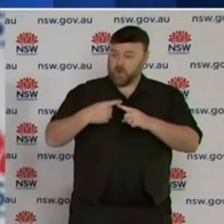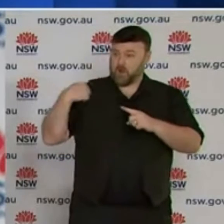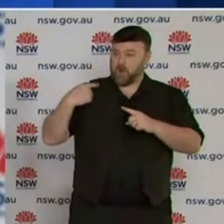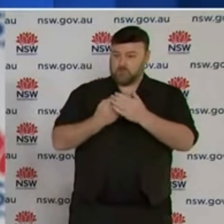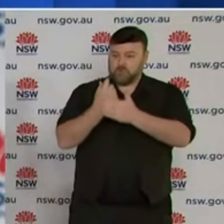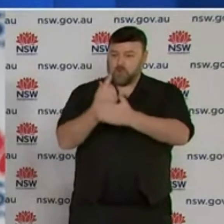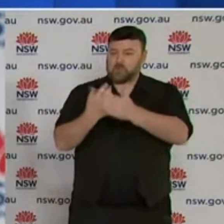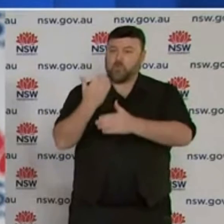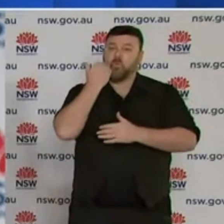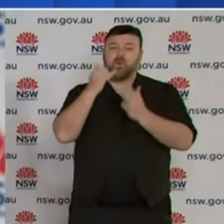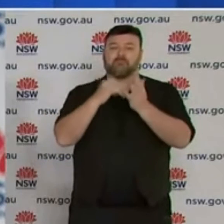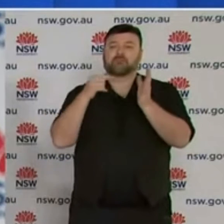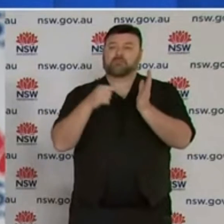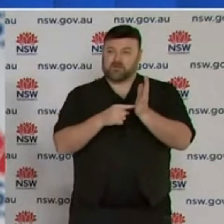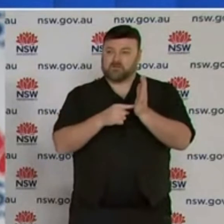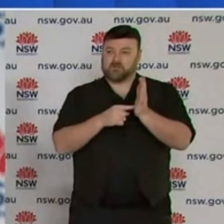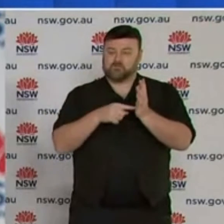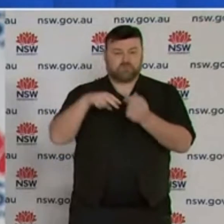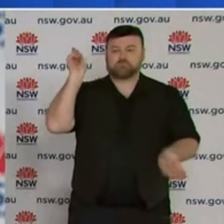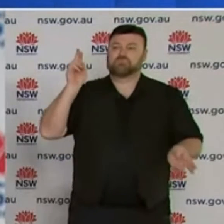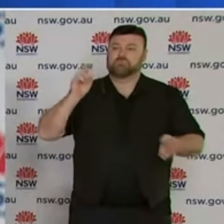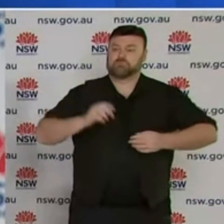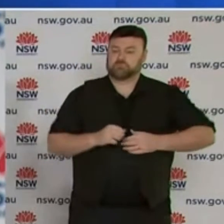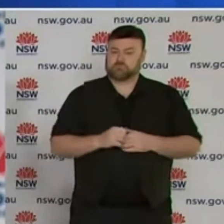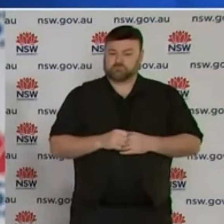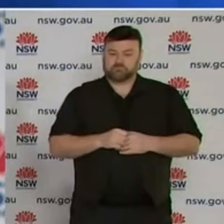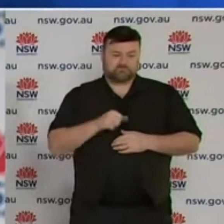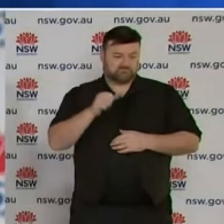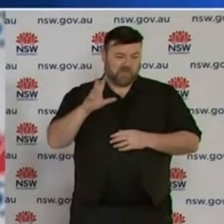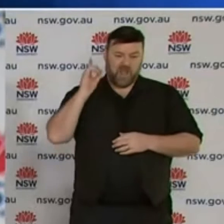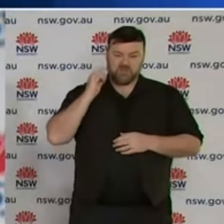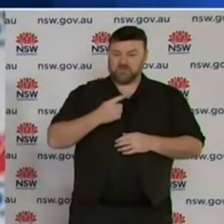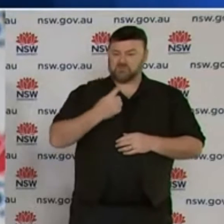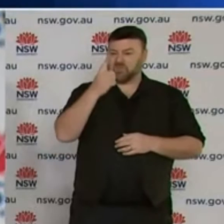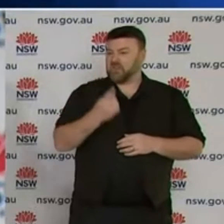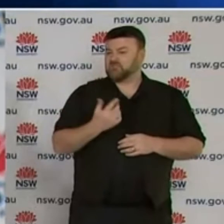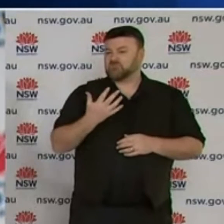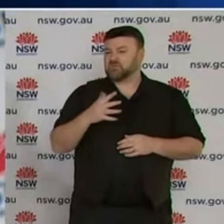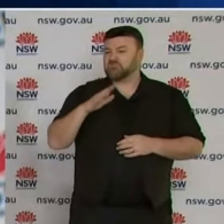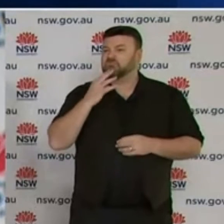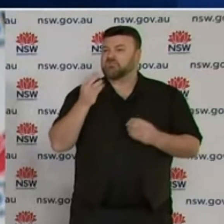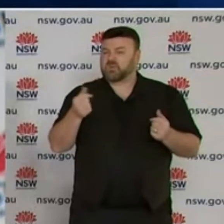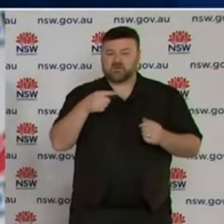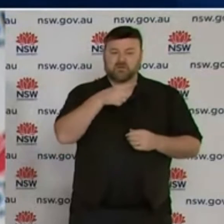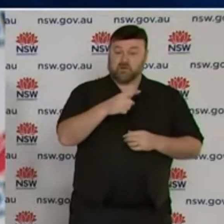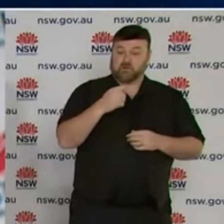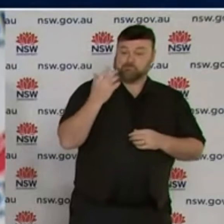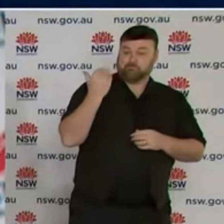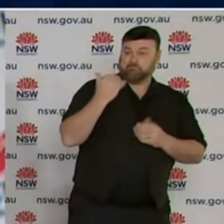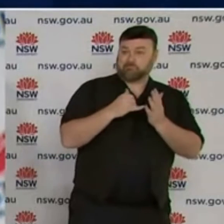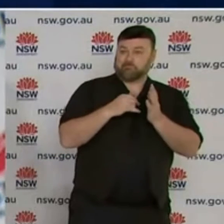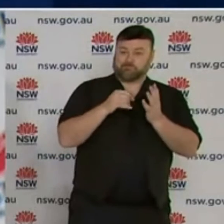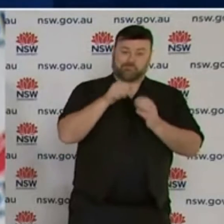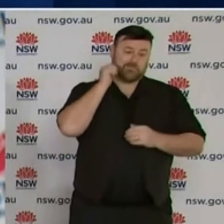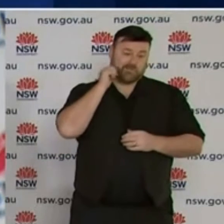Last Saturday we had around 1599 I think it was, and yesterday we had 1,300 or so. So you can see from Saturday to Saturday there's